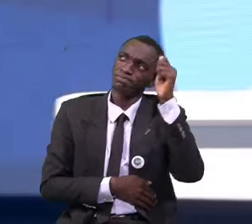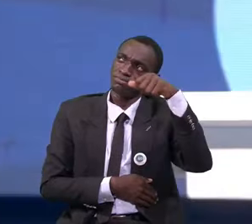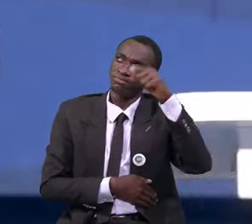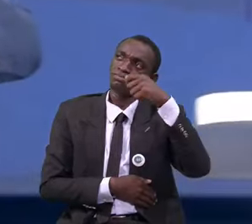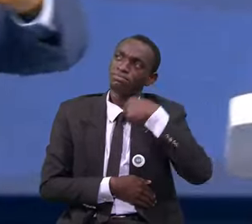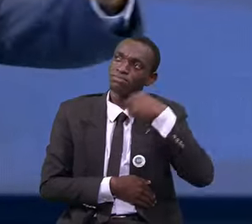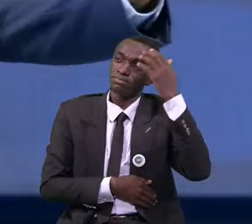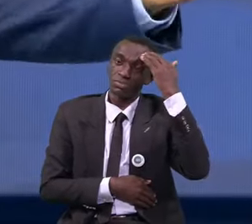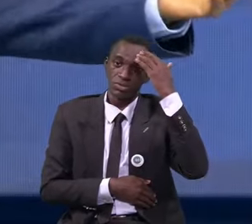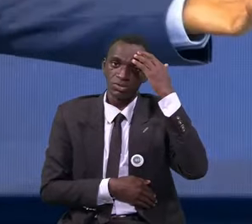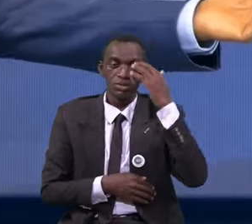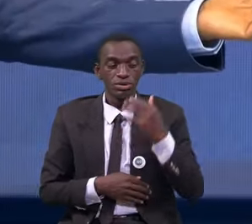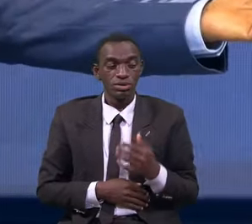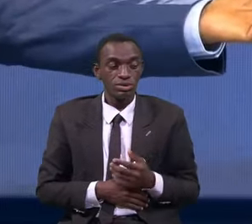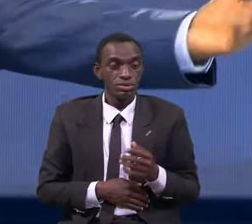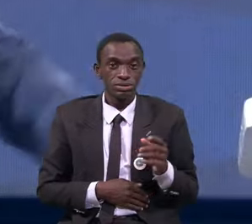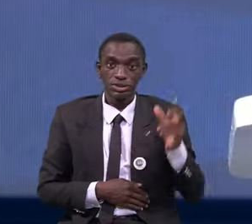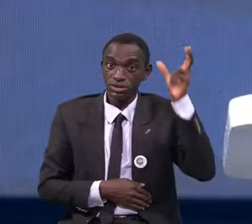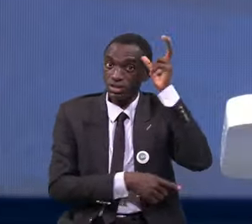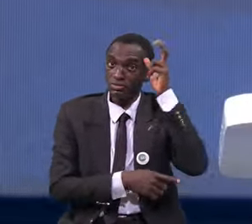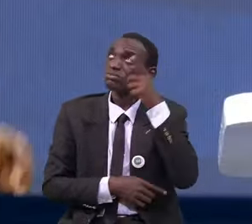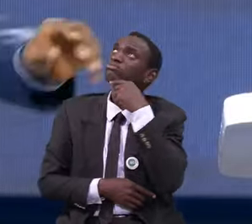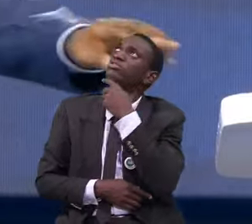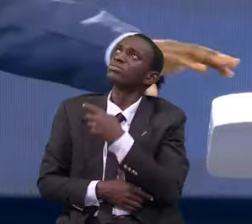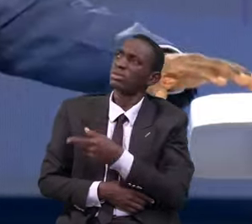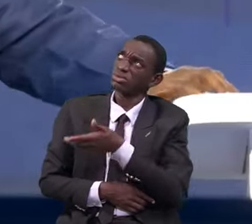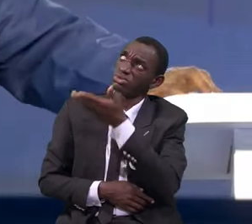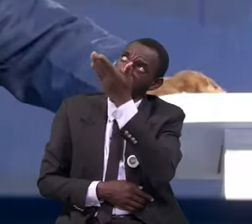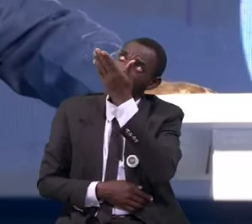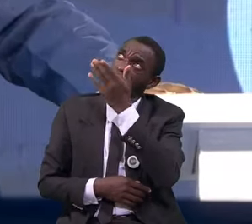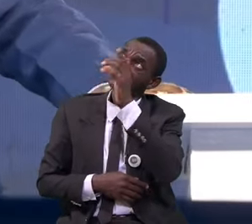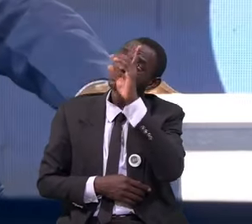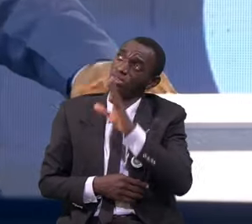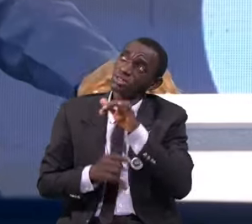Have you not blessed him beyond everybody?